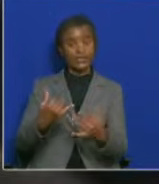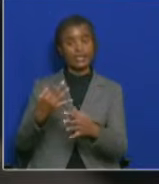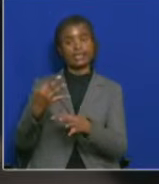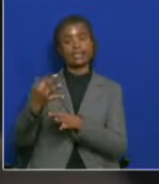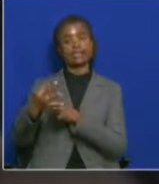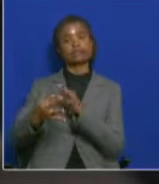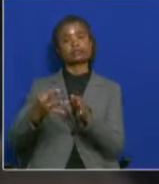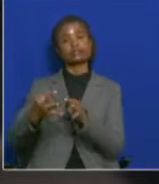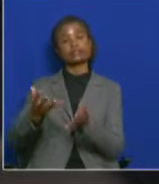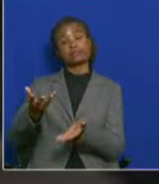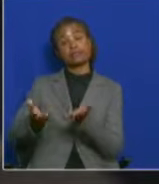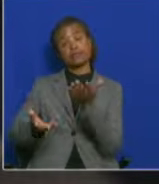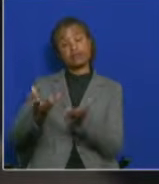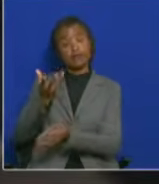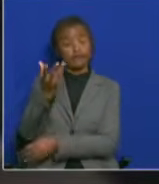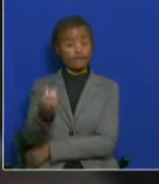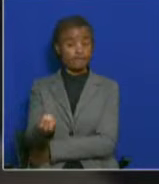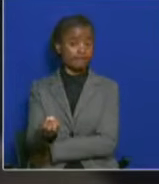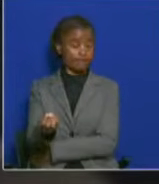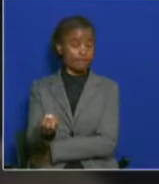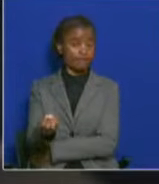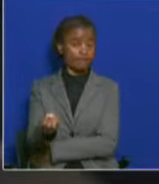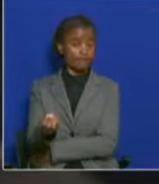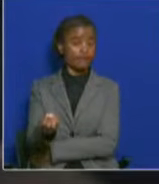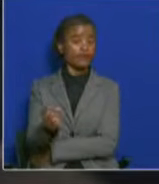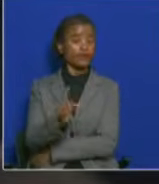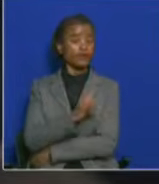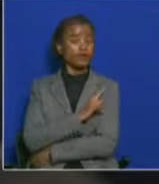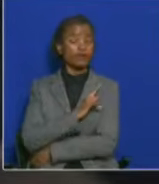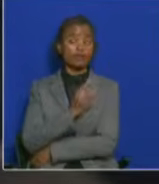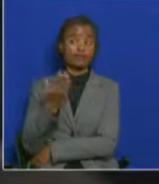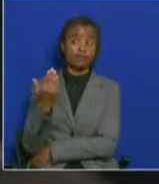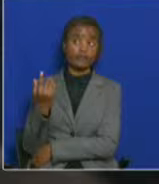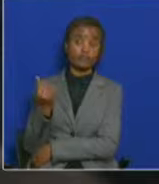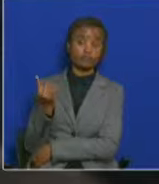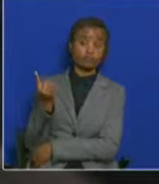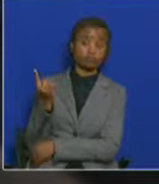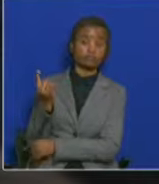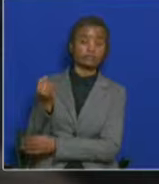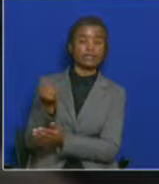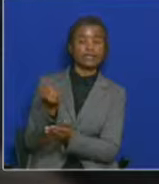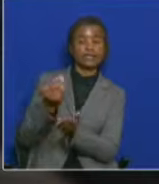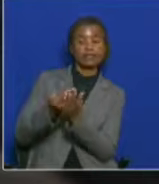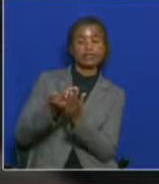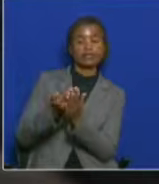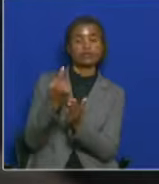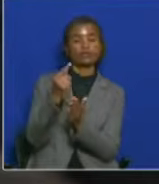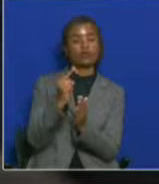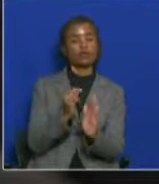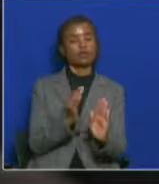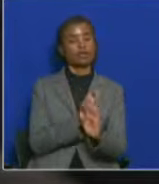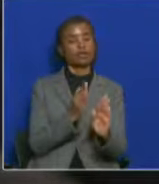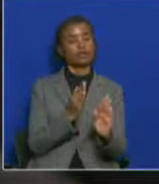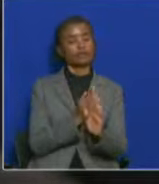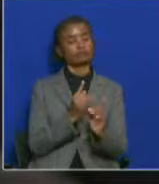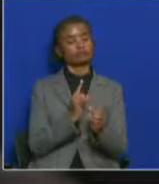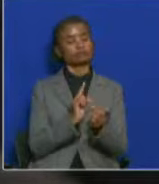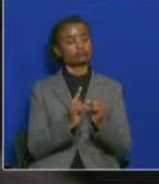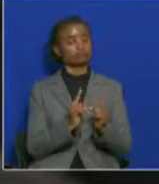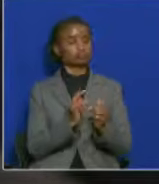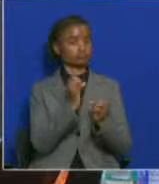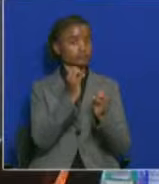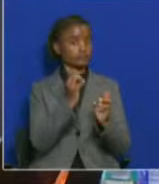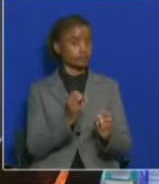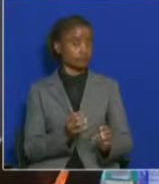indicated, again in his in-camera application and in response to the Commission's, well, he didn't